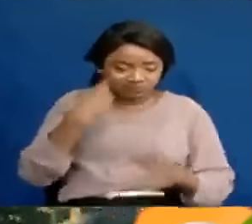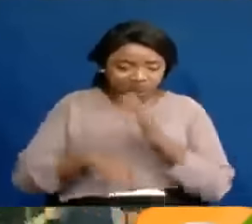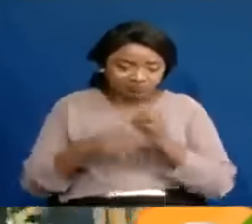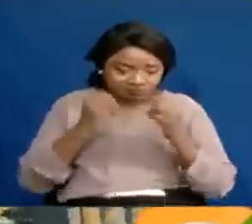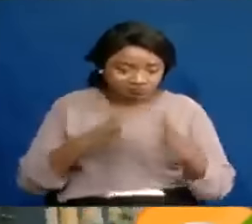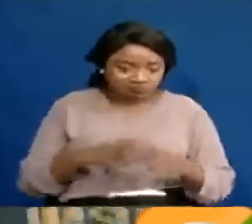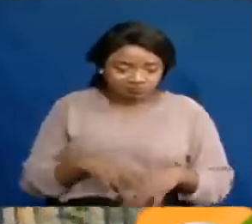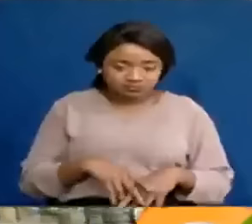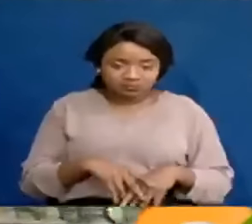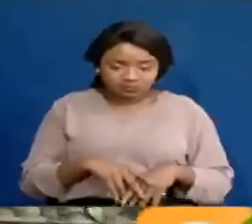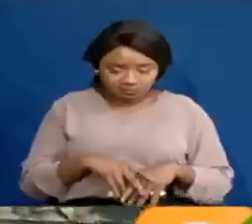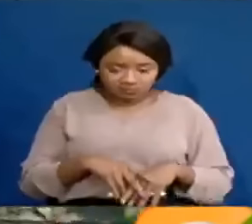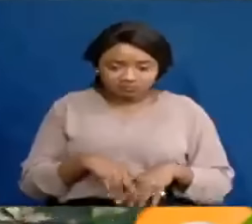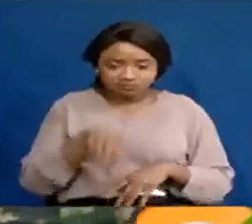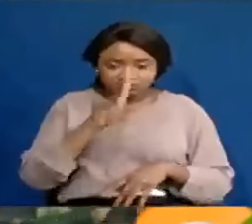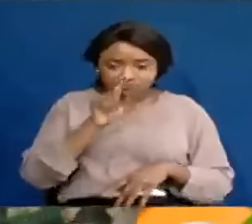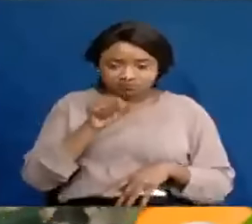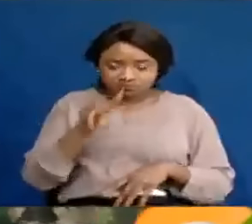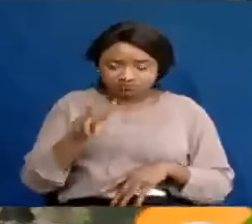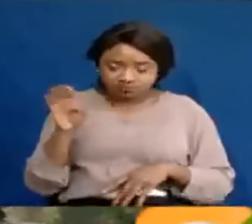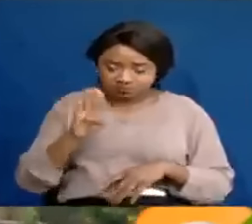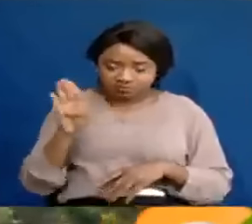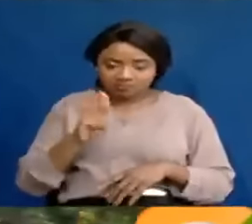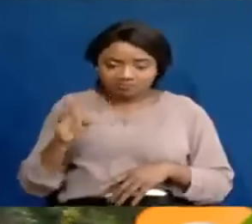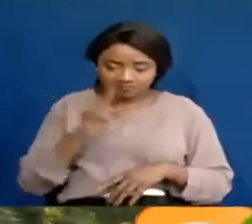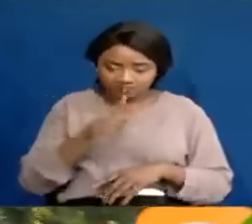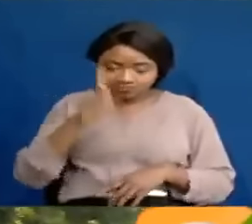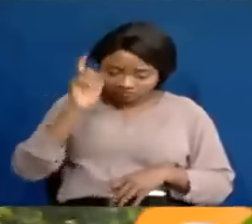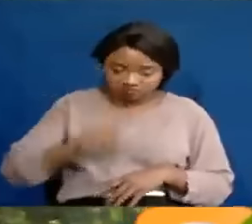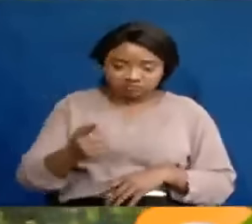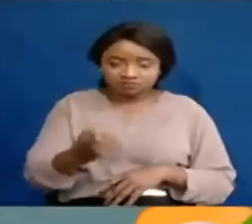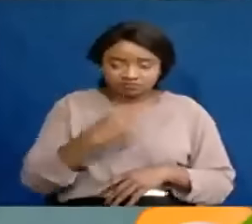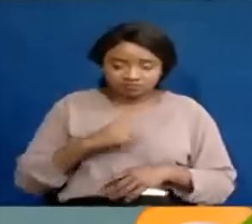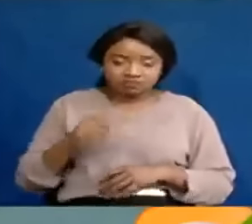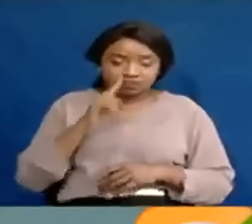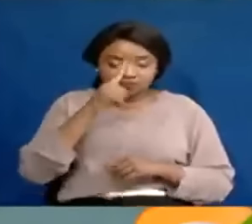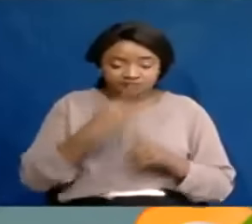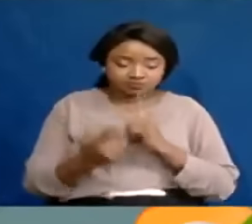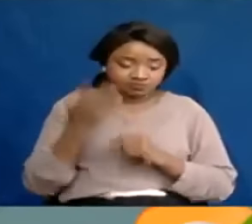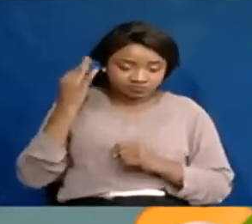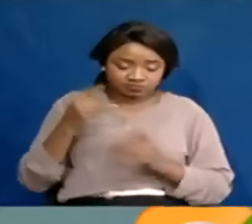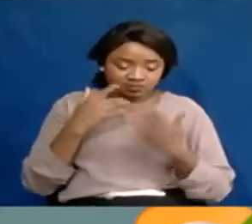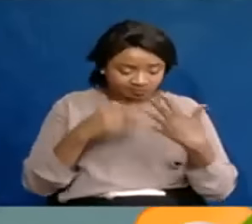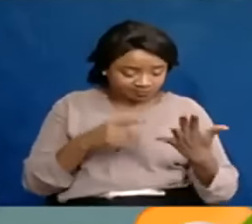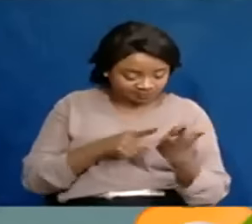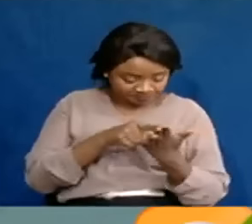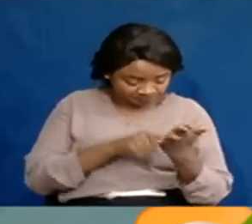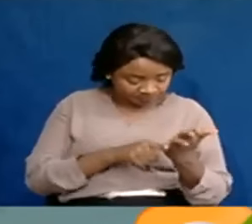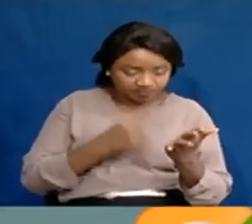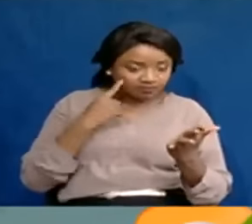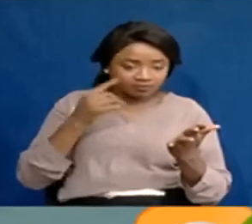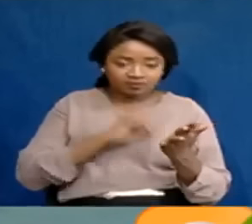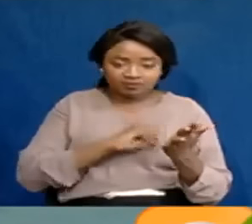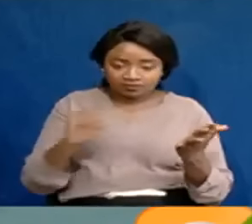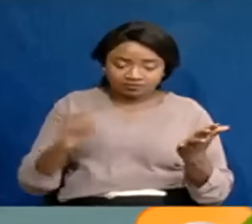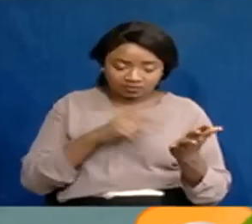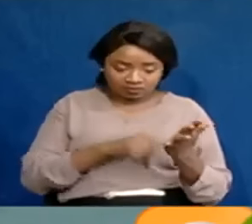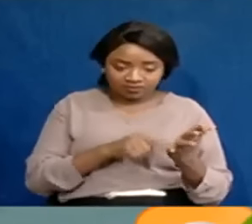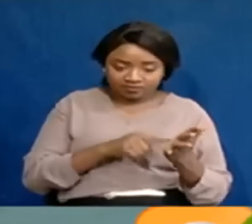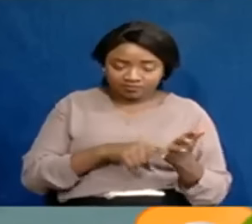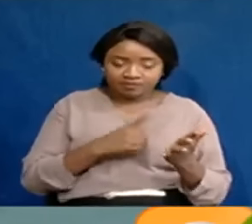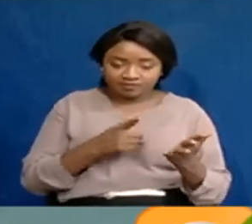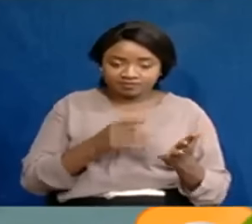1.2 billion shillings budget he requested for the works a year ago. Documents show the former DP spent 400 million to